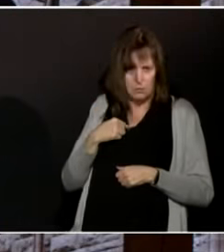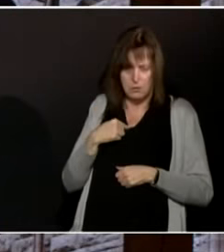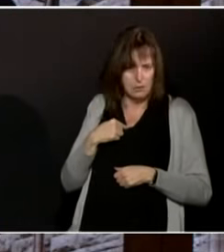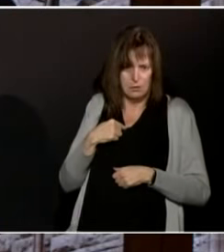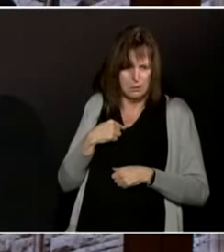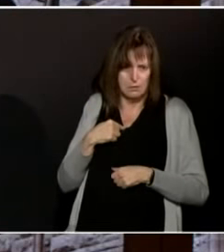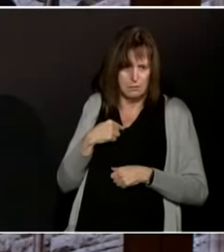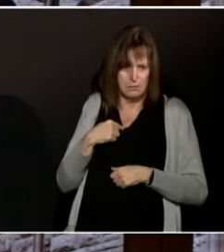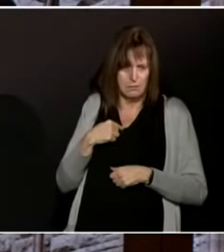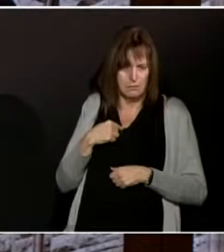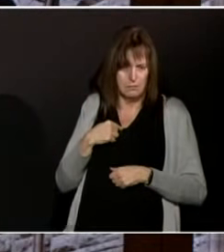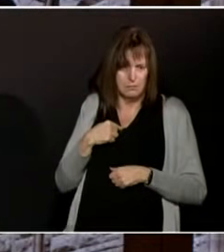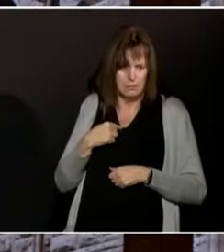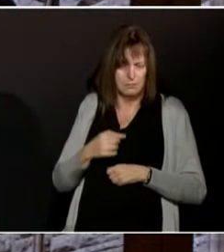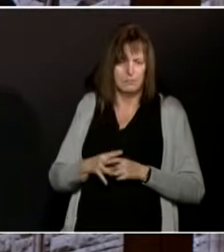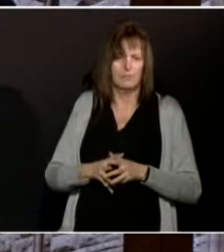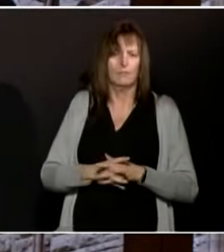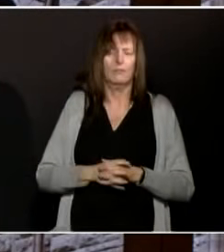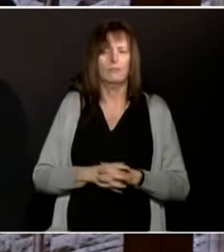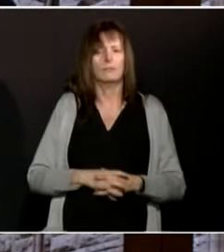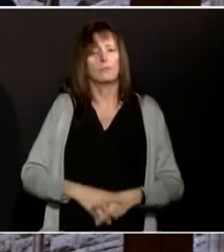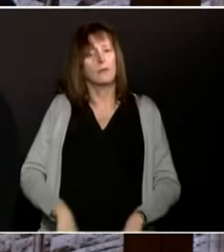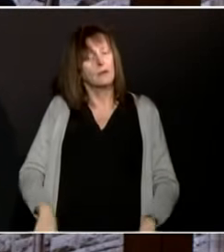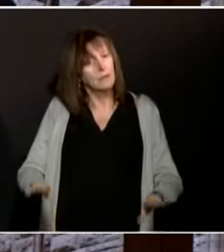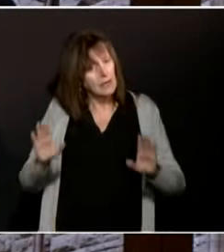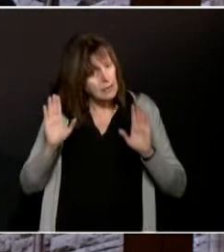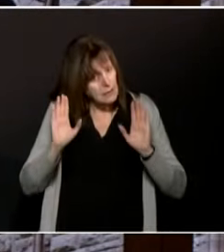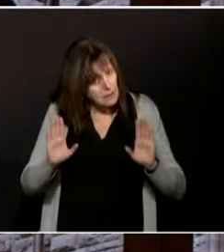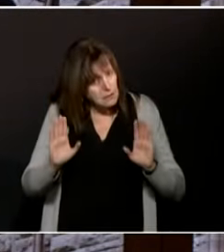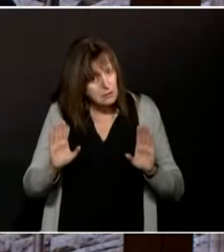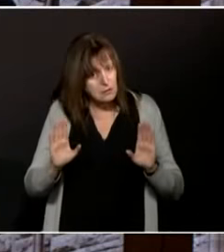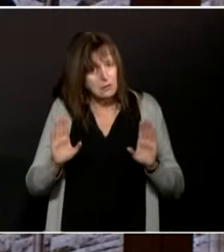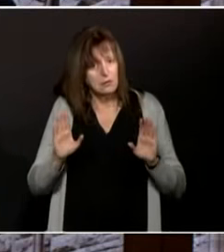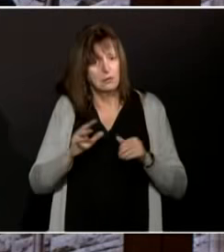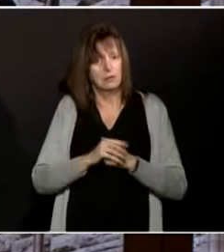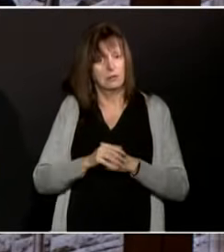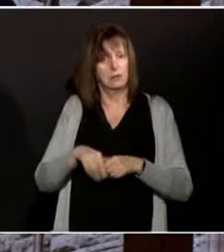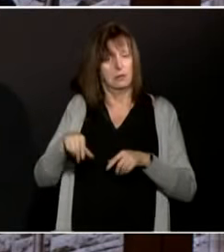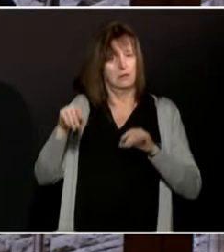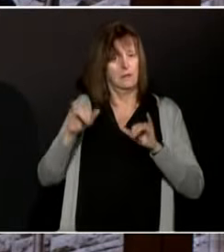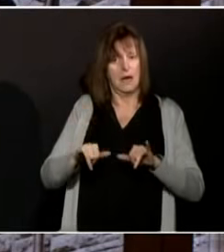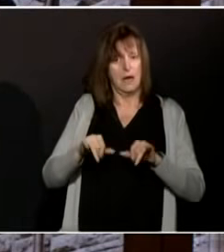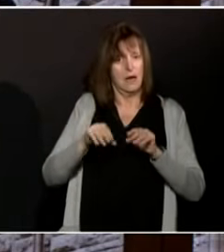in other aspects of pandemics, where large epidemics hit populations,